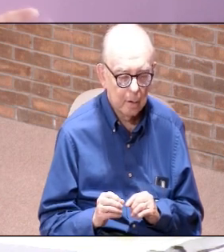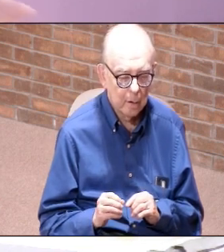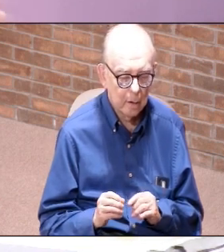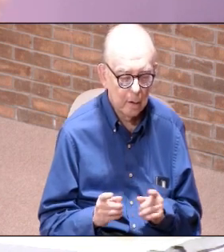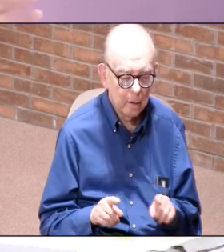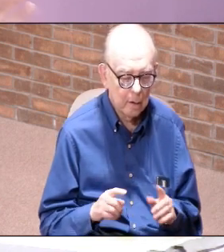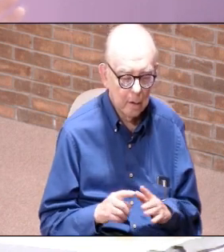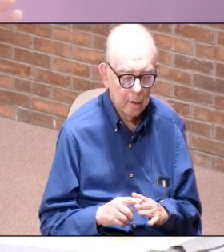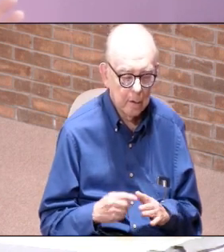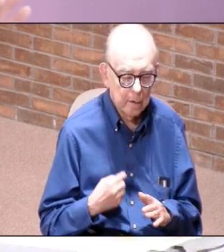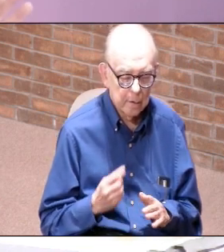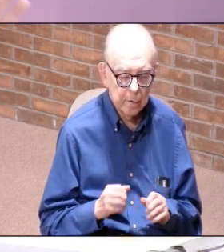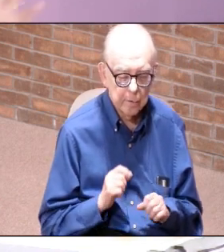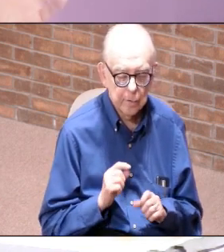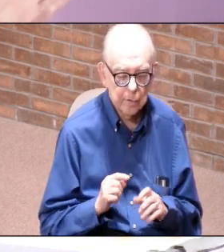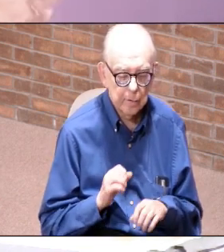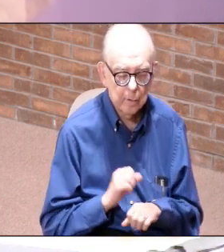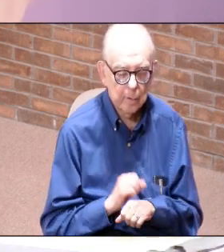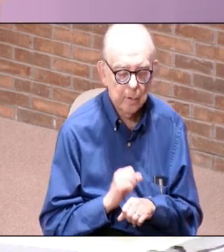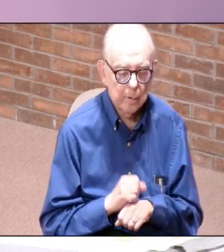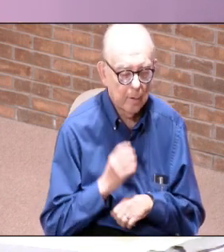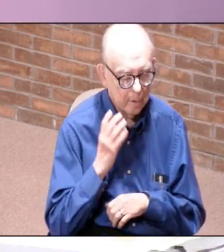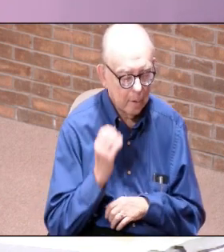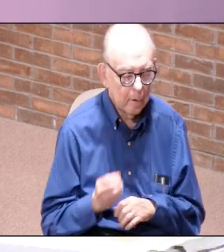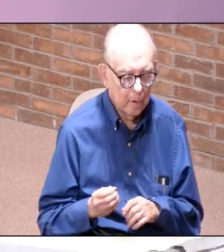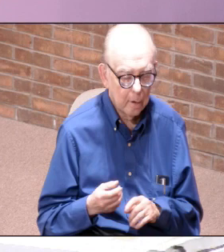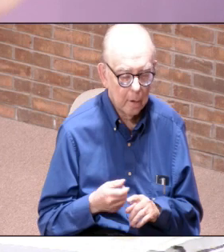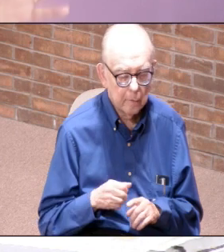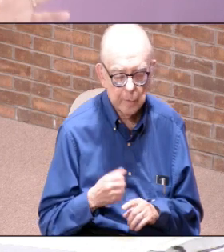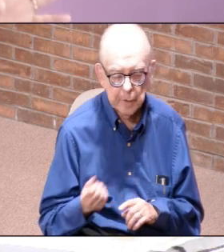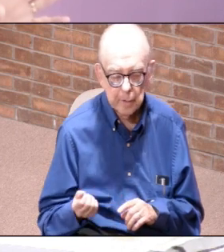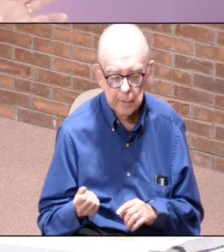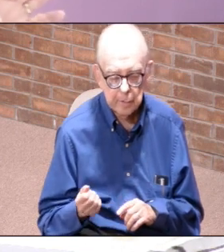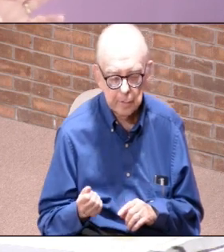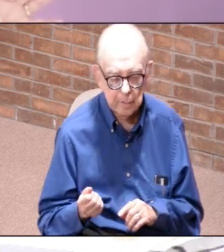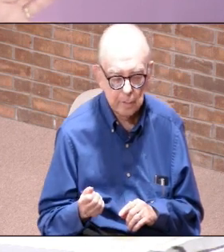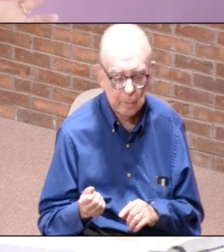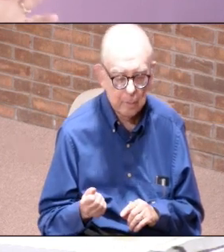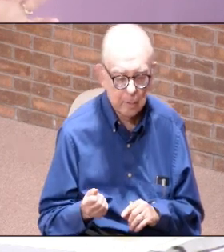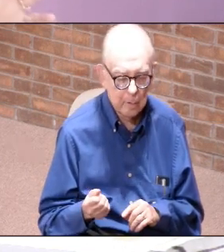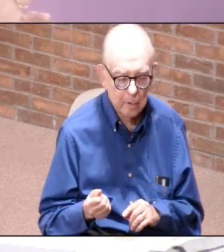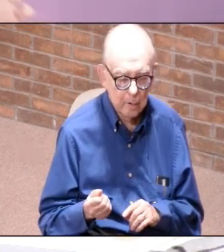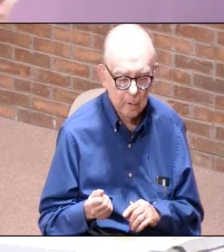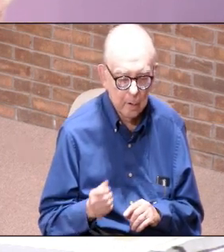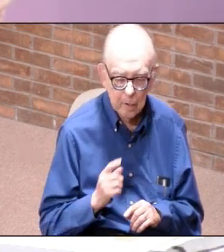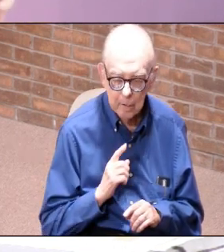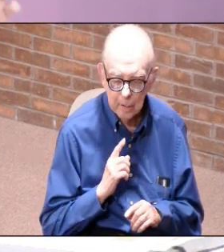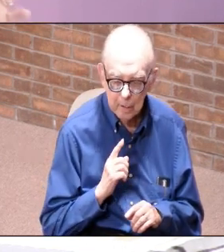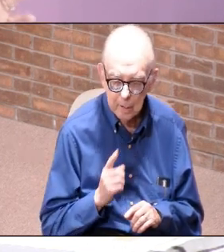when we begin to start learning experiences from the others,